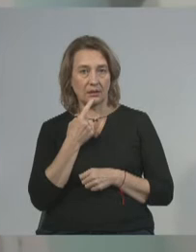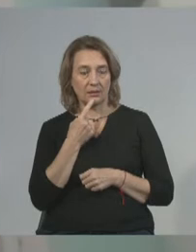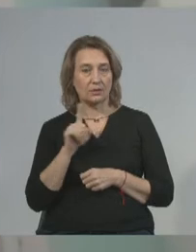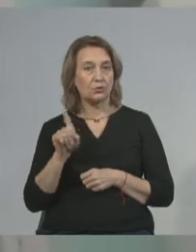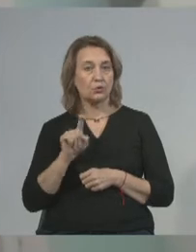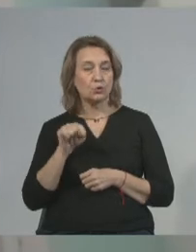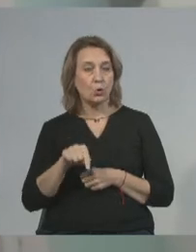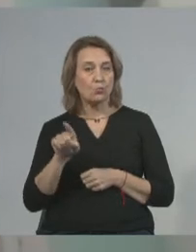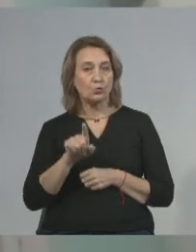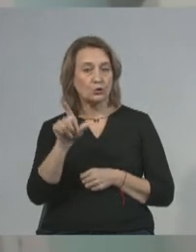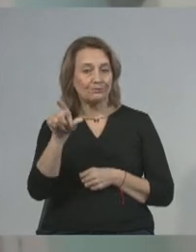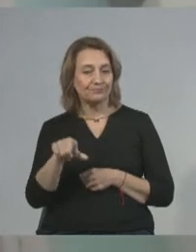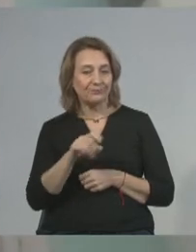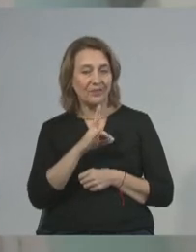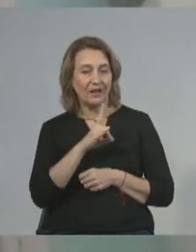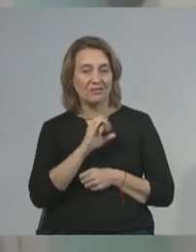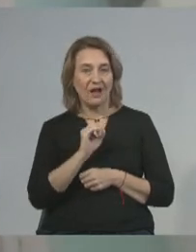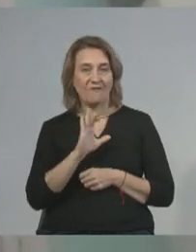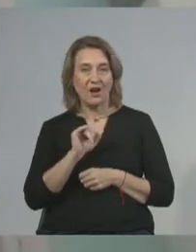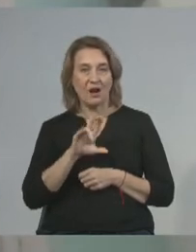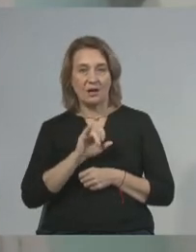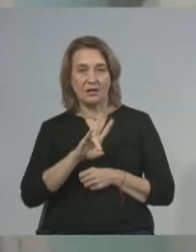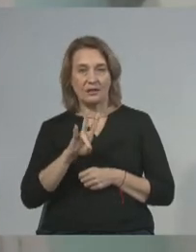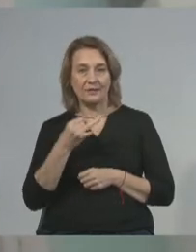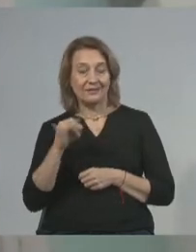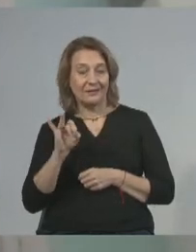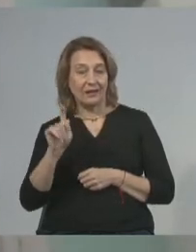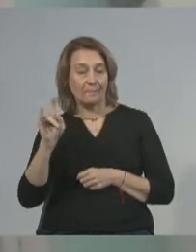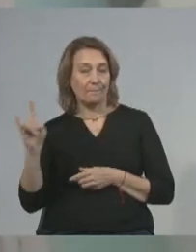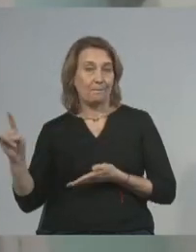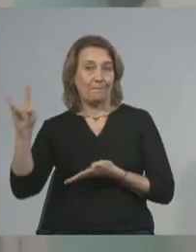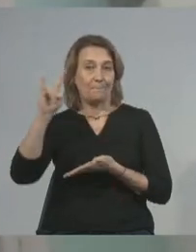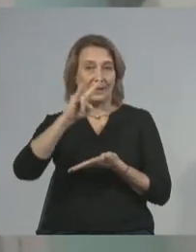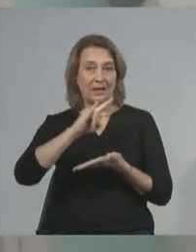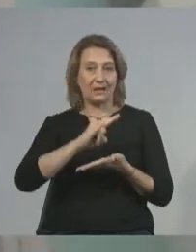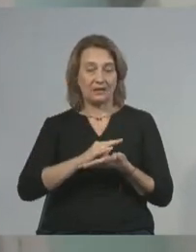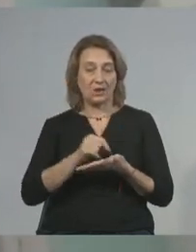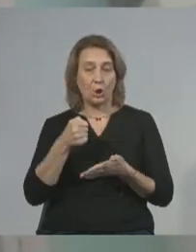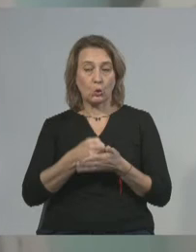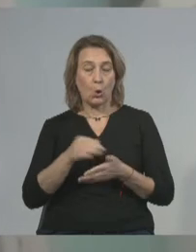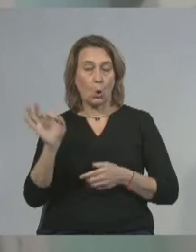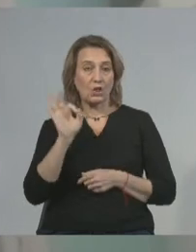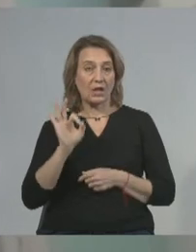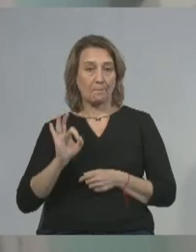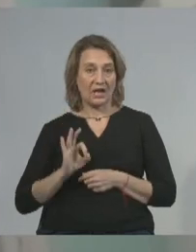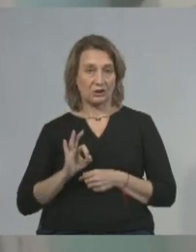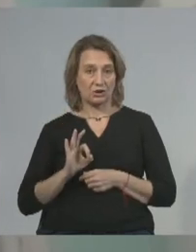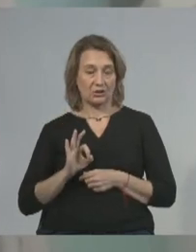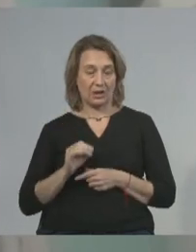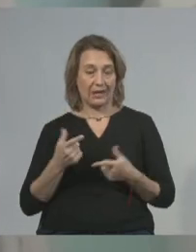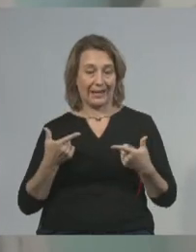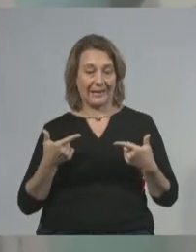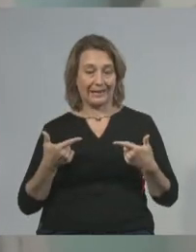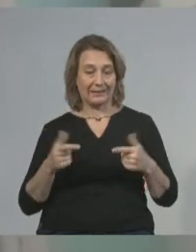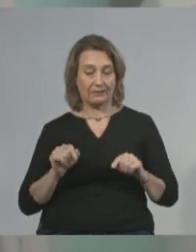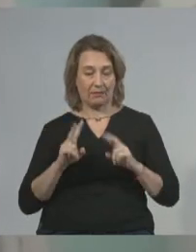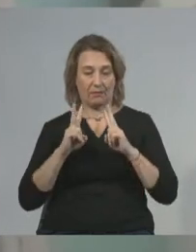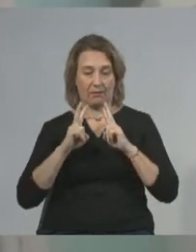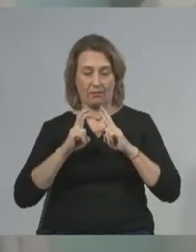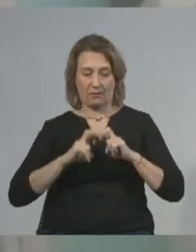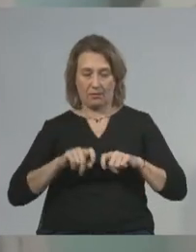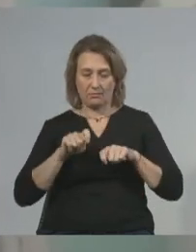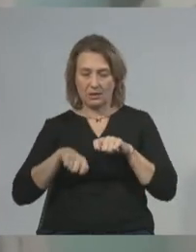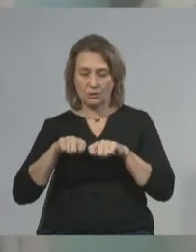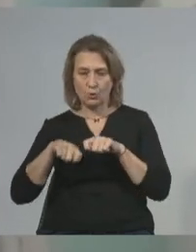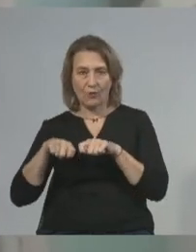flew to germany there they analyzed uh that it's uh novichok so it's very difficult to